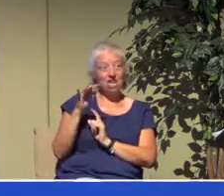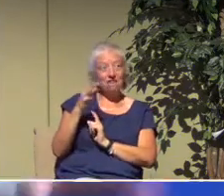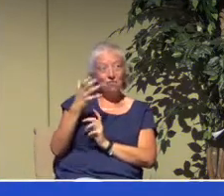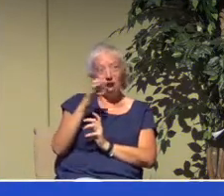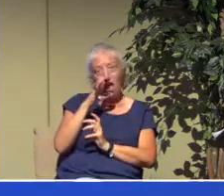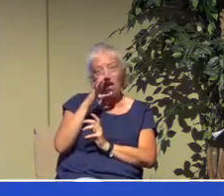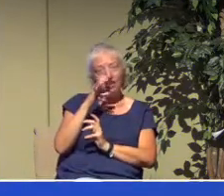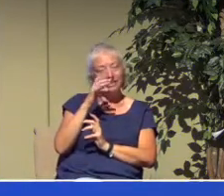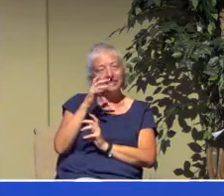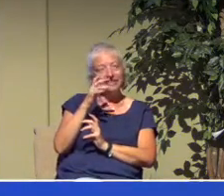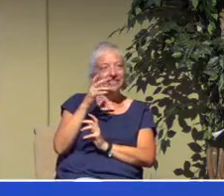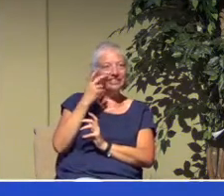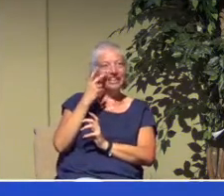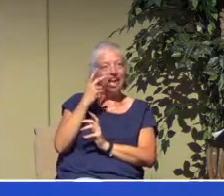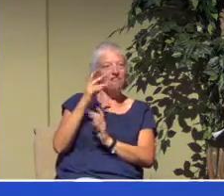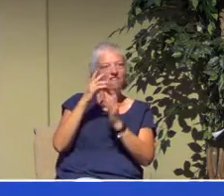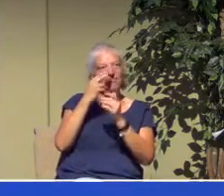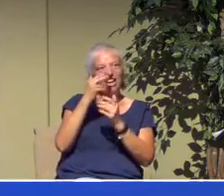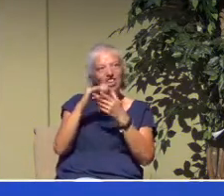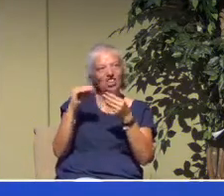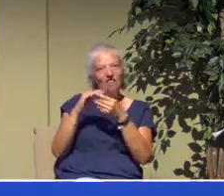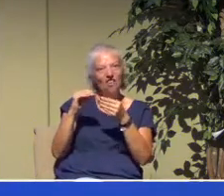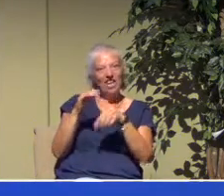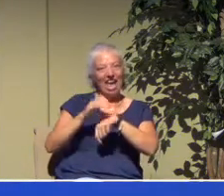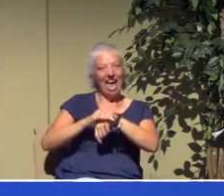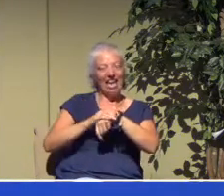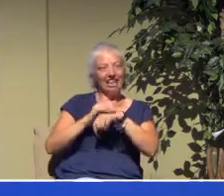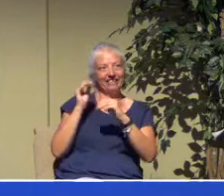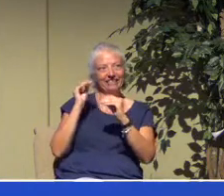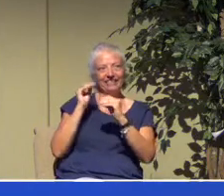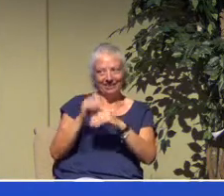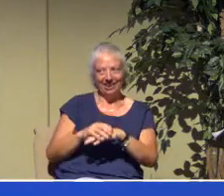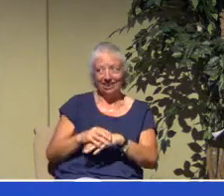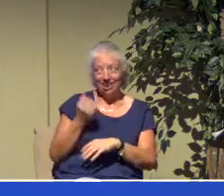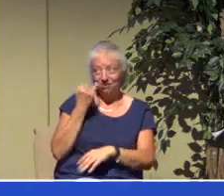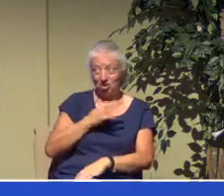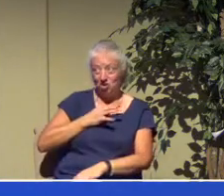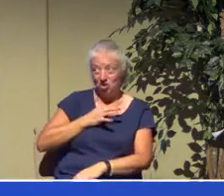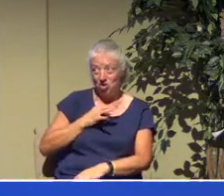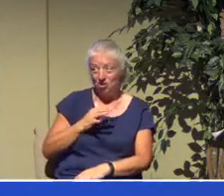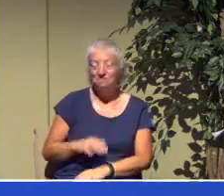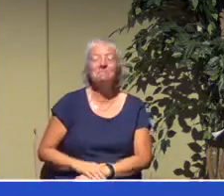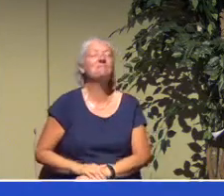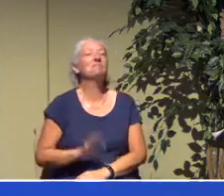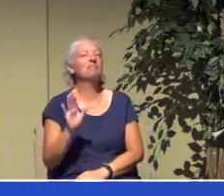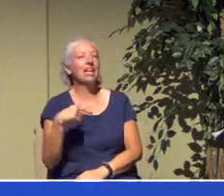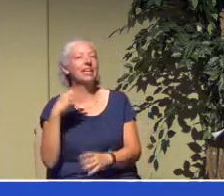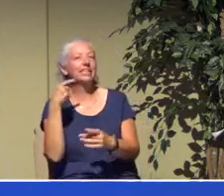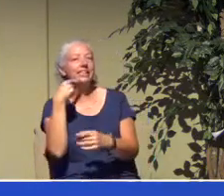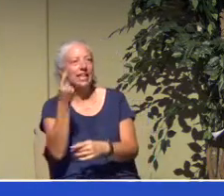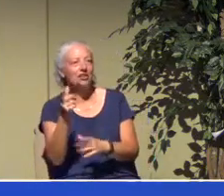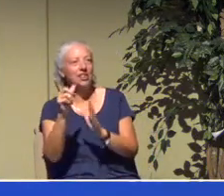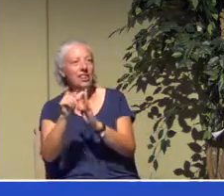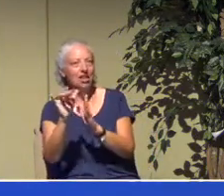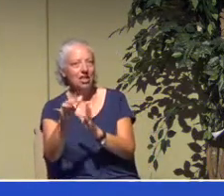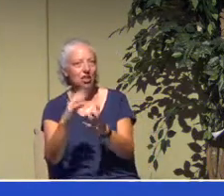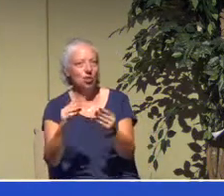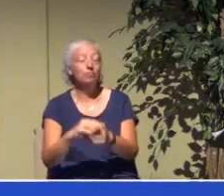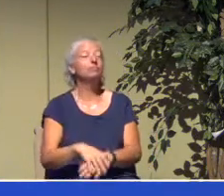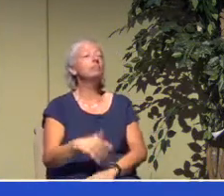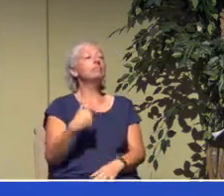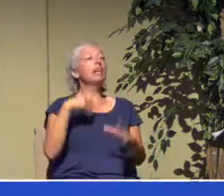you, my first English lesson. If you're curious to hear more about that, I can tell you later. But I taught English